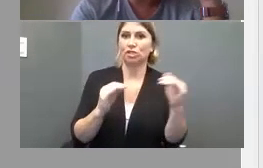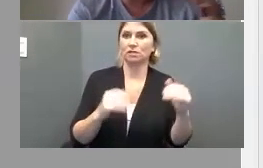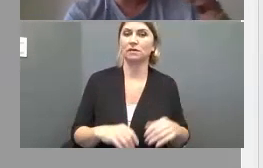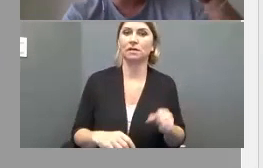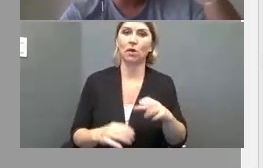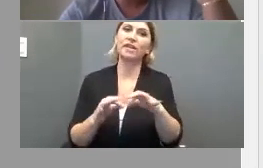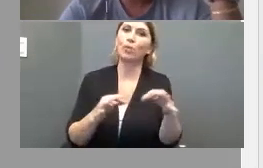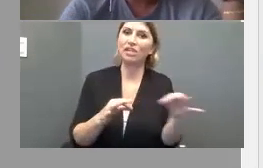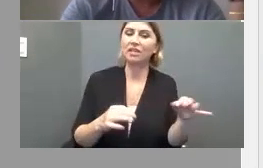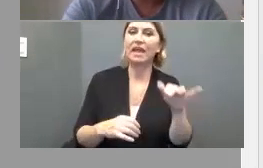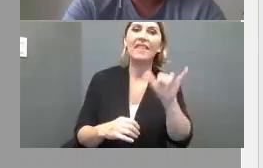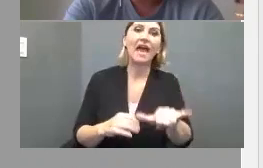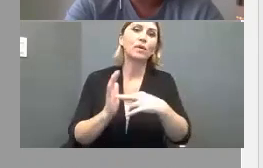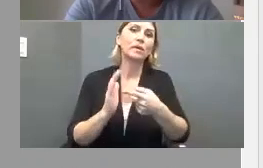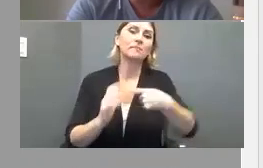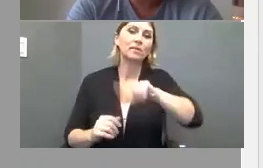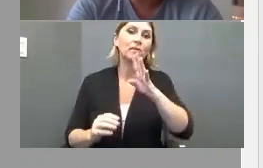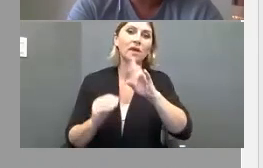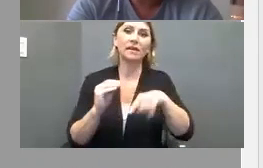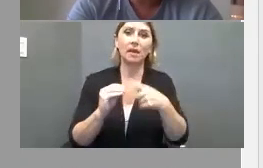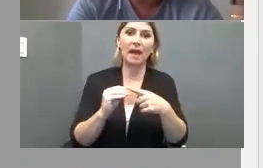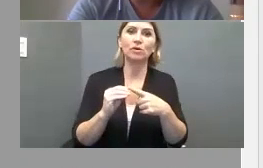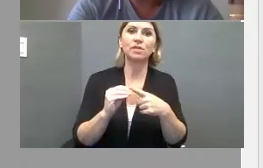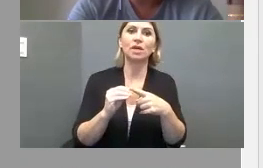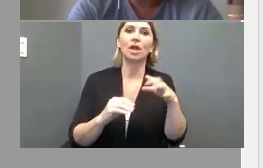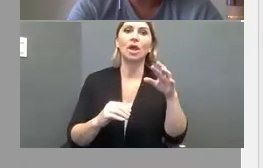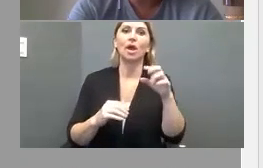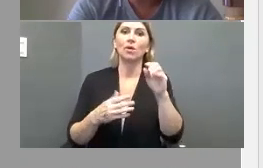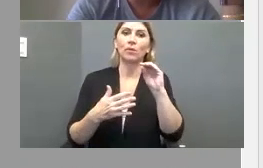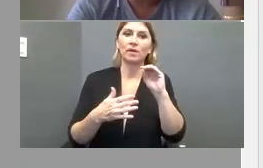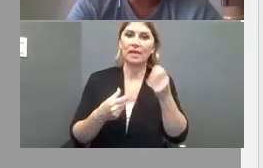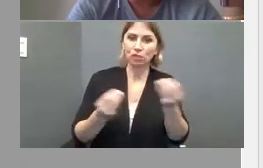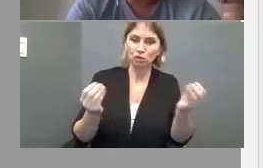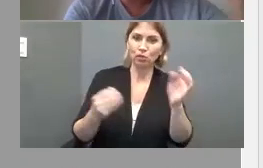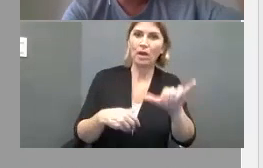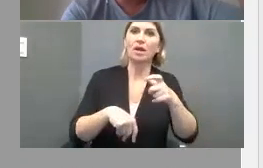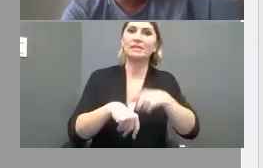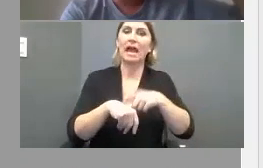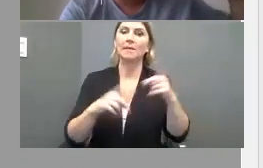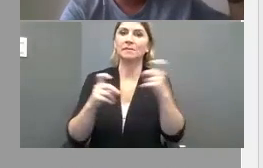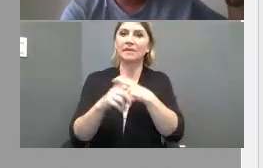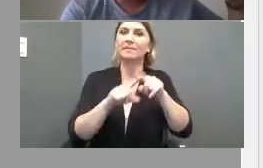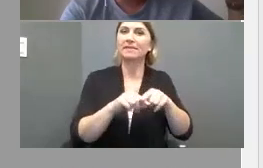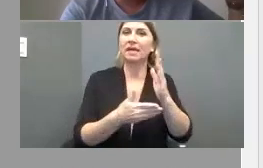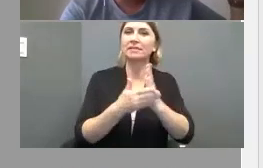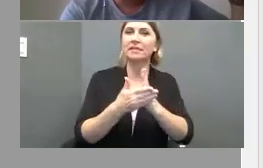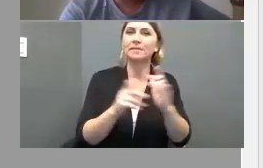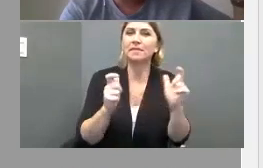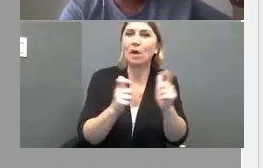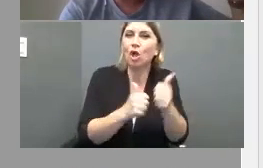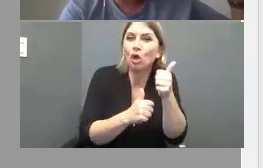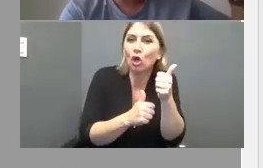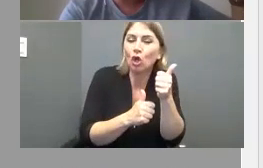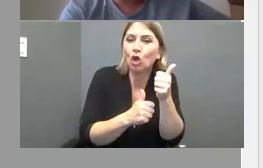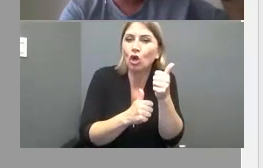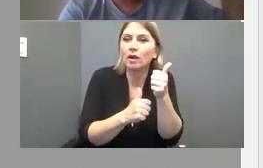is what we mean when we say we are talking about recurrence relations, where our time complexity depends upon some smaller, depends